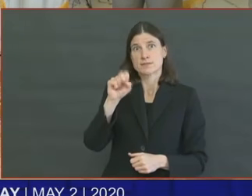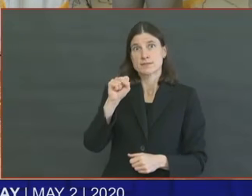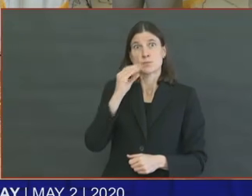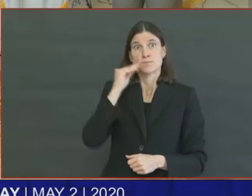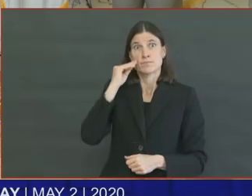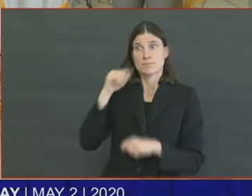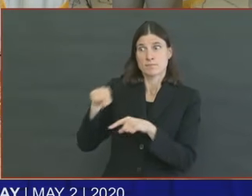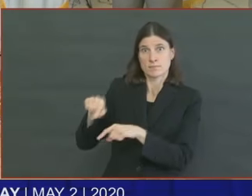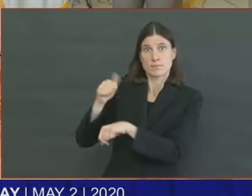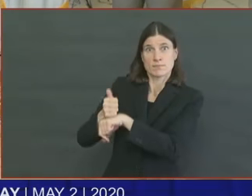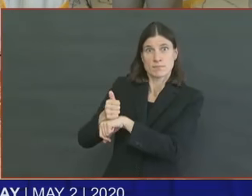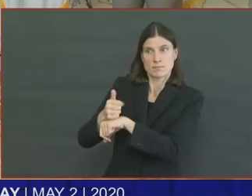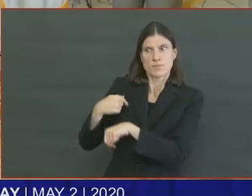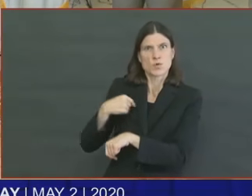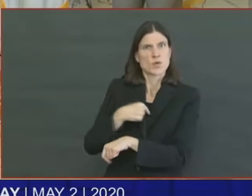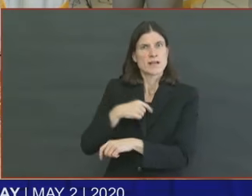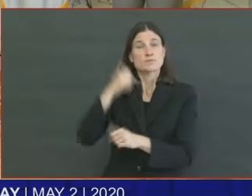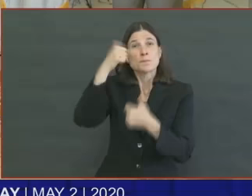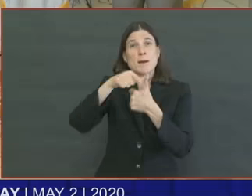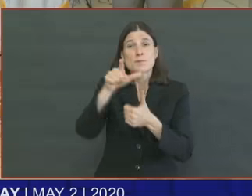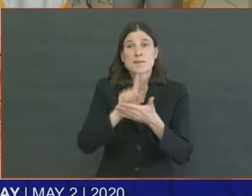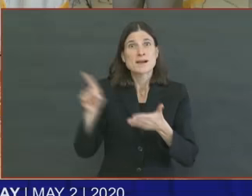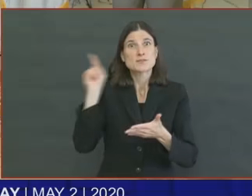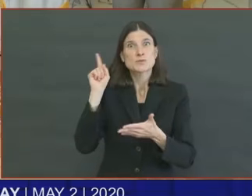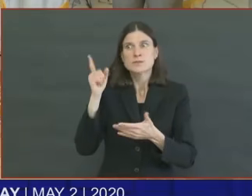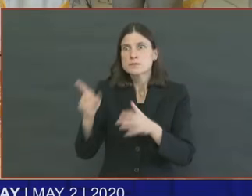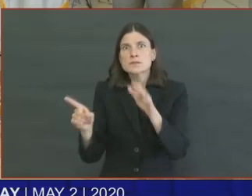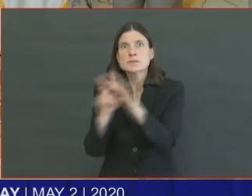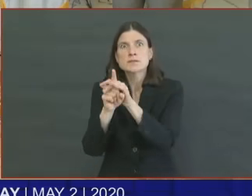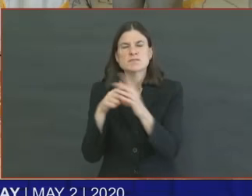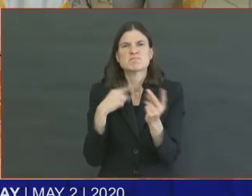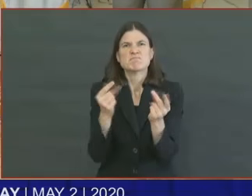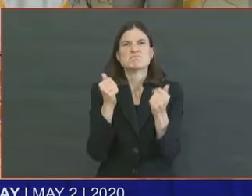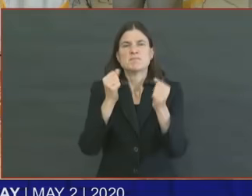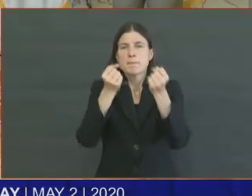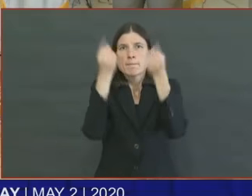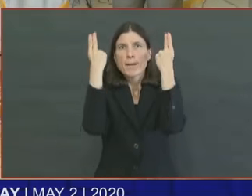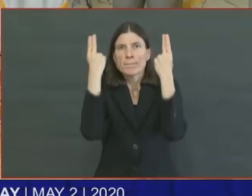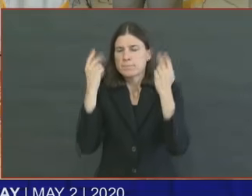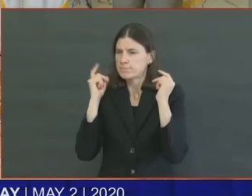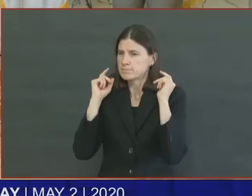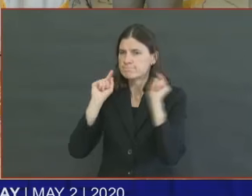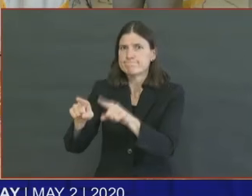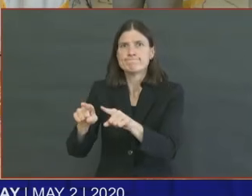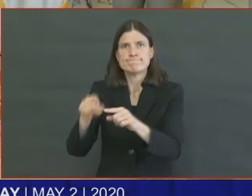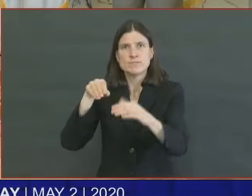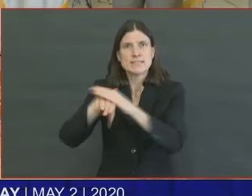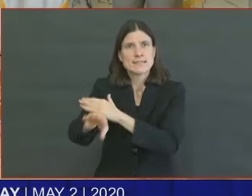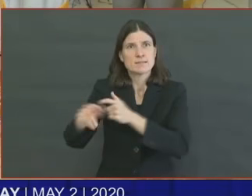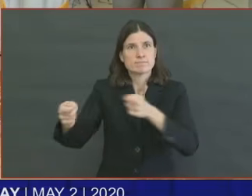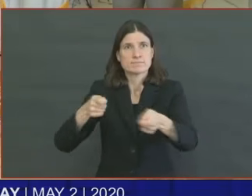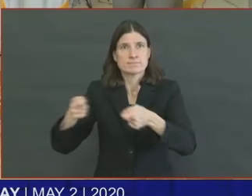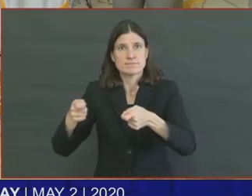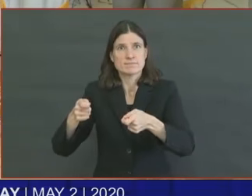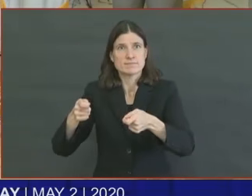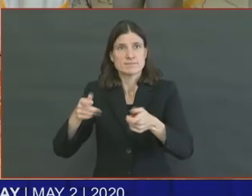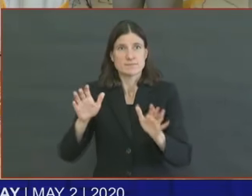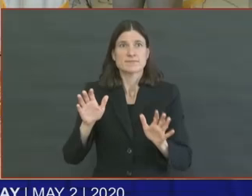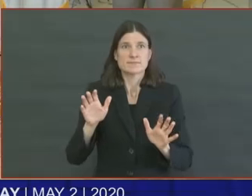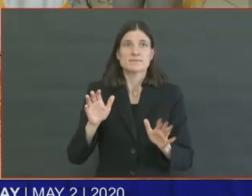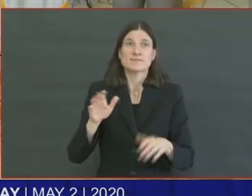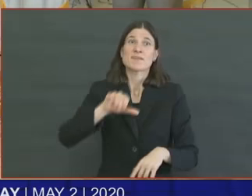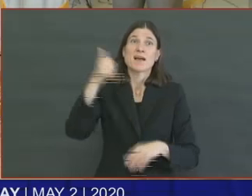better. And I don't in any way want to minimize what's happening, which is why I'm choosing my words very